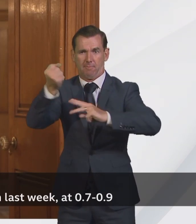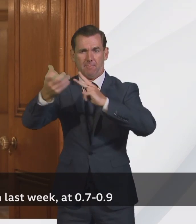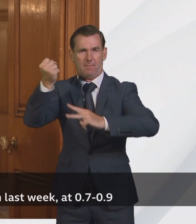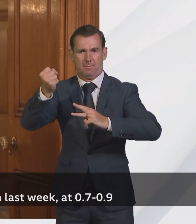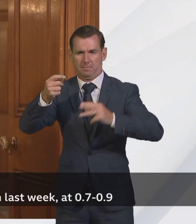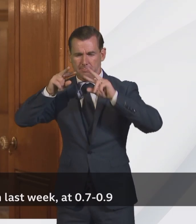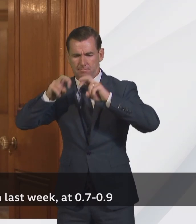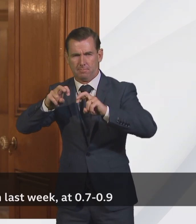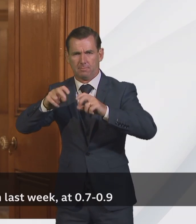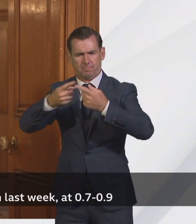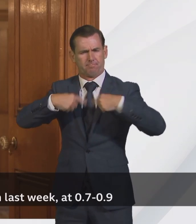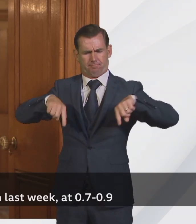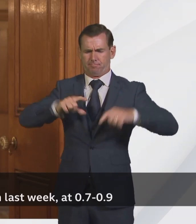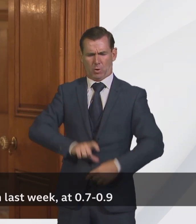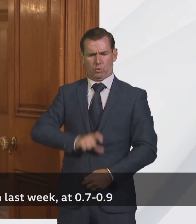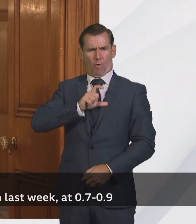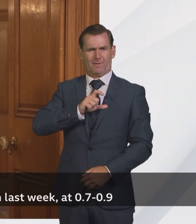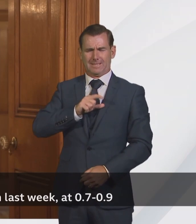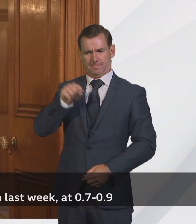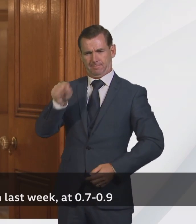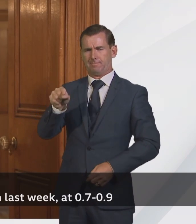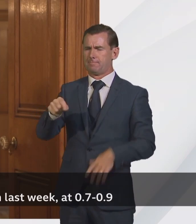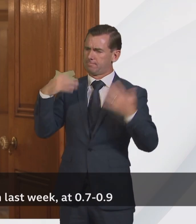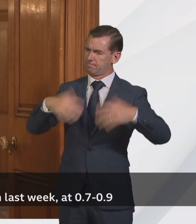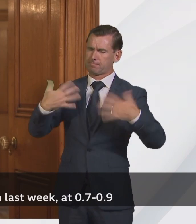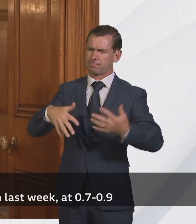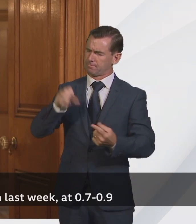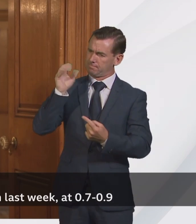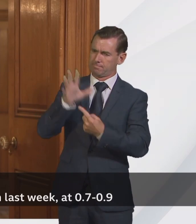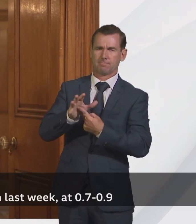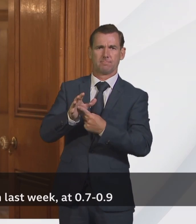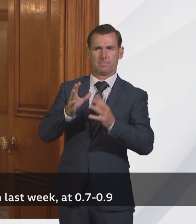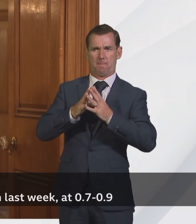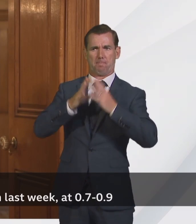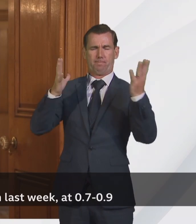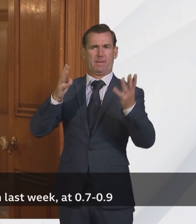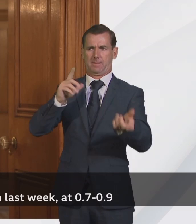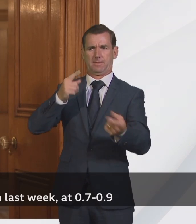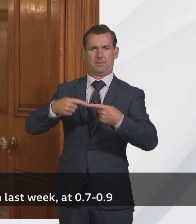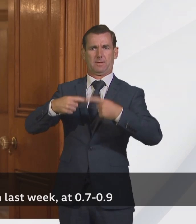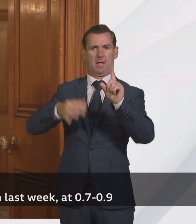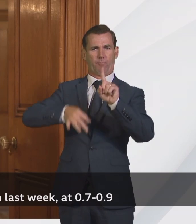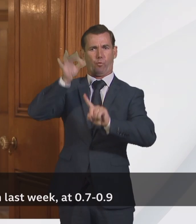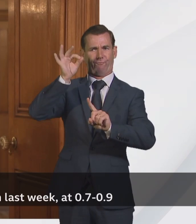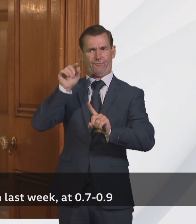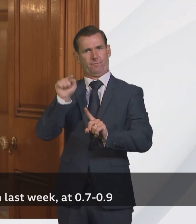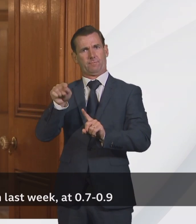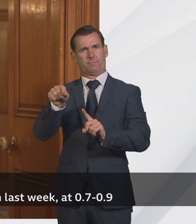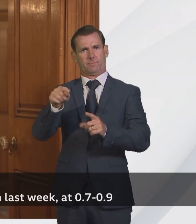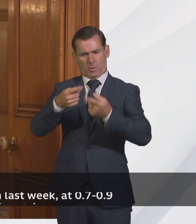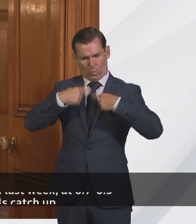Hello. Will your plan for schools have a plan in place of what to do if there is a second wave